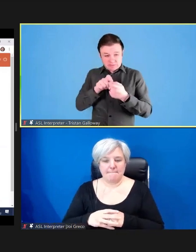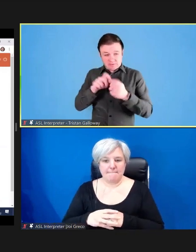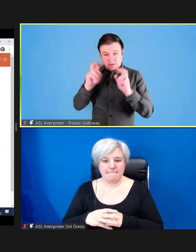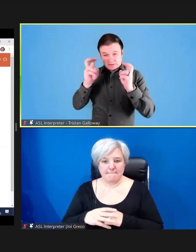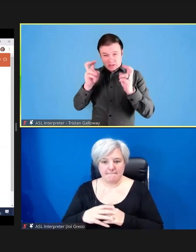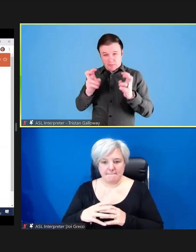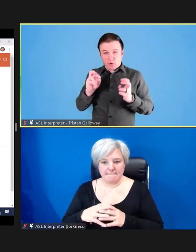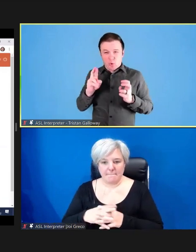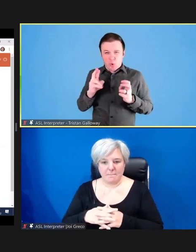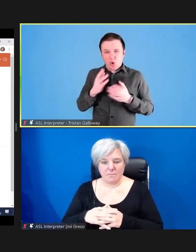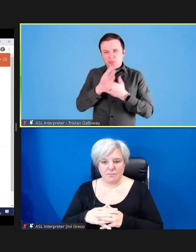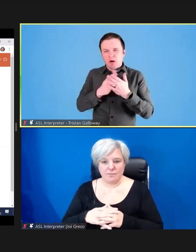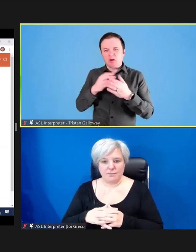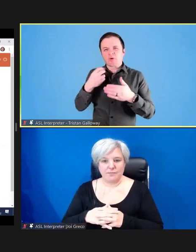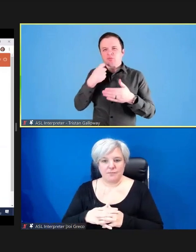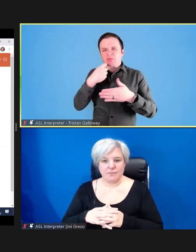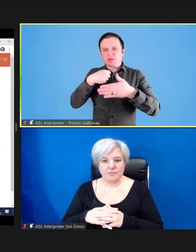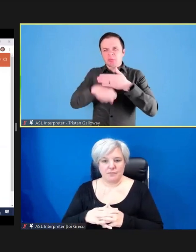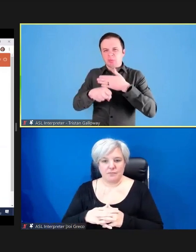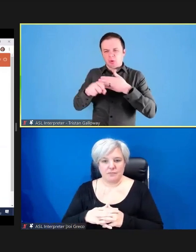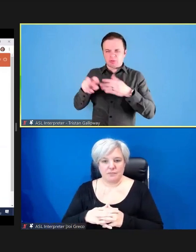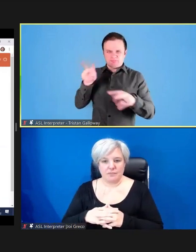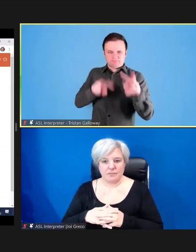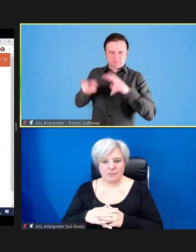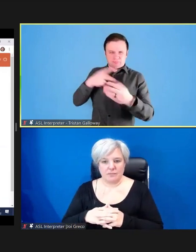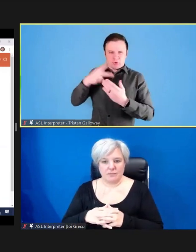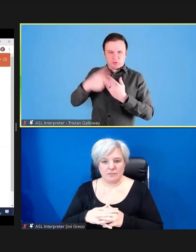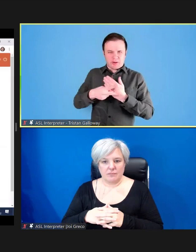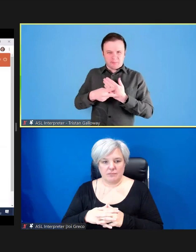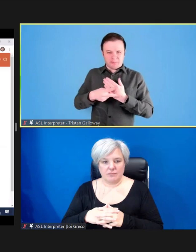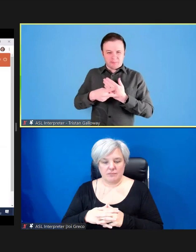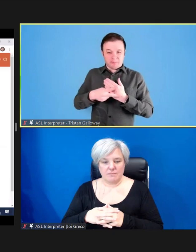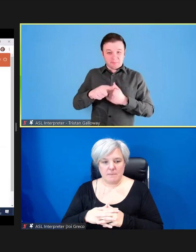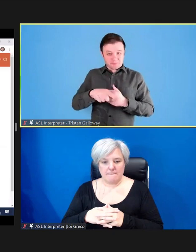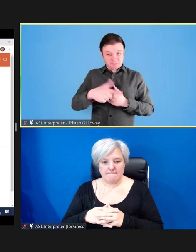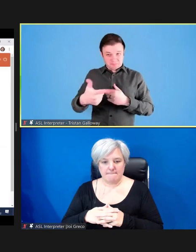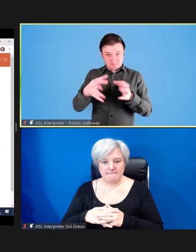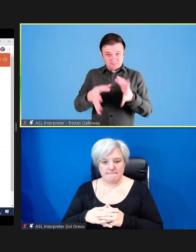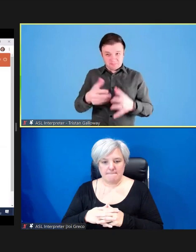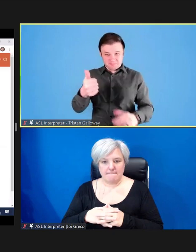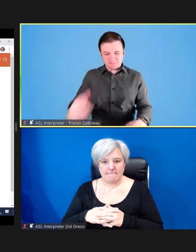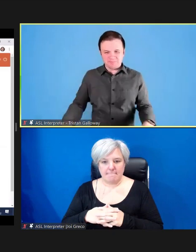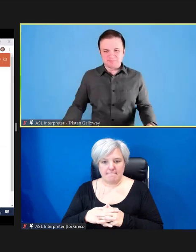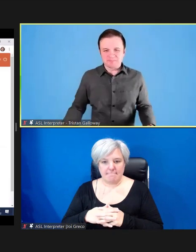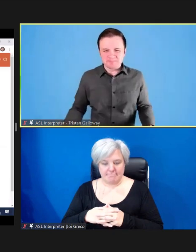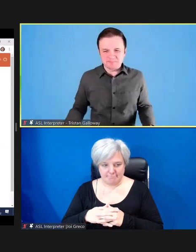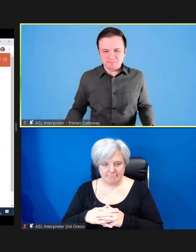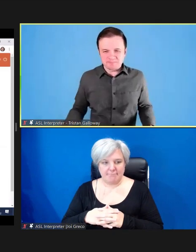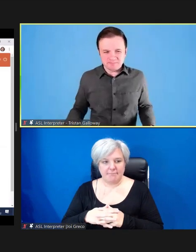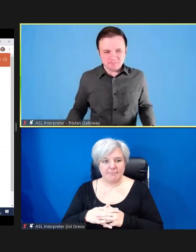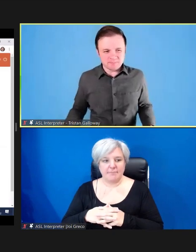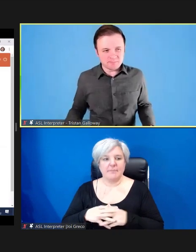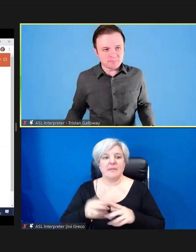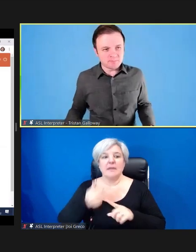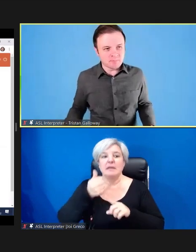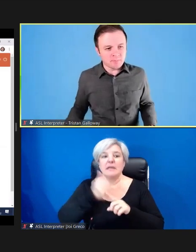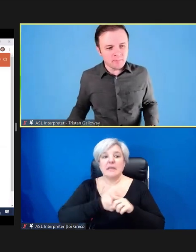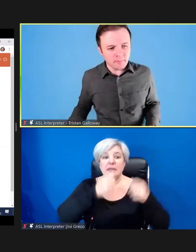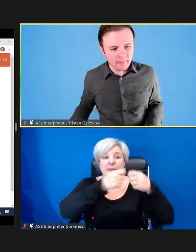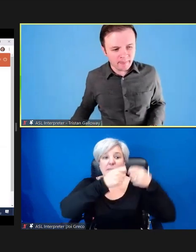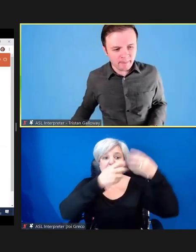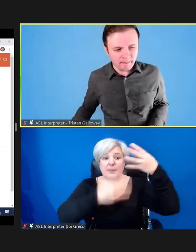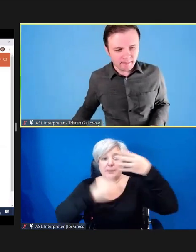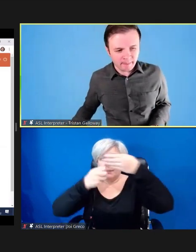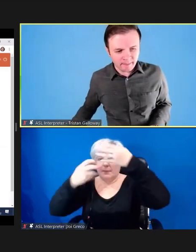or aspect of a newborn hearing screening program. This orange banner at the top is a menu. I will